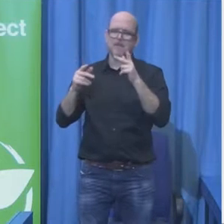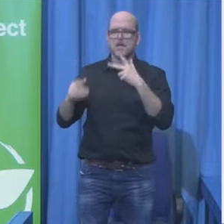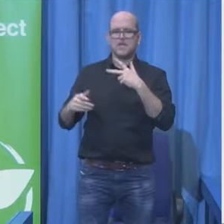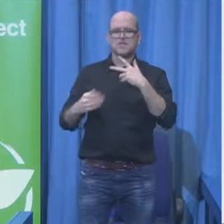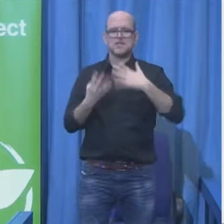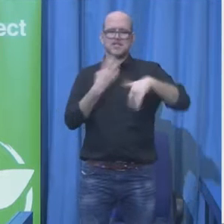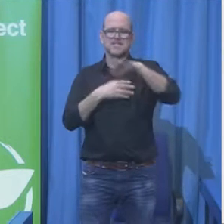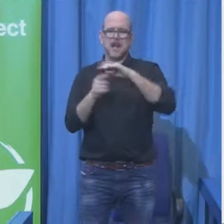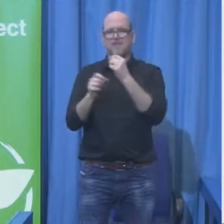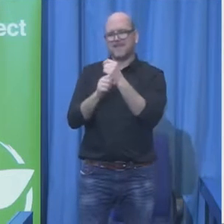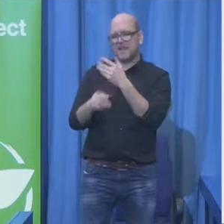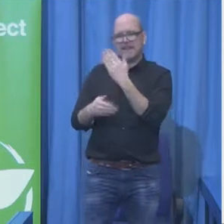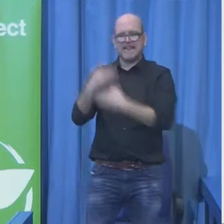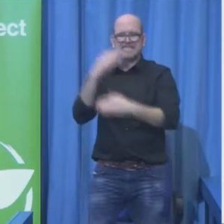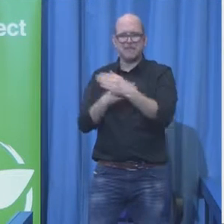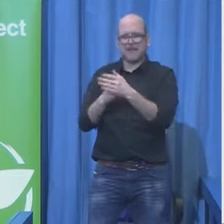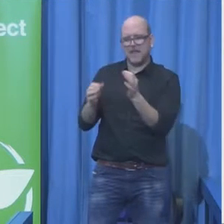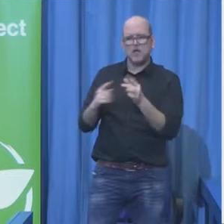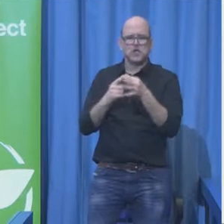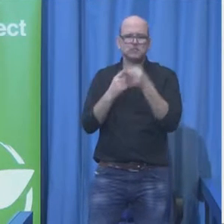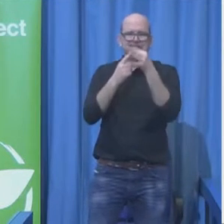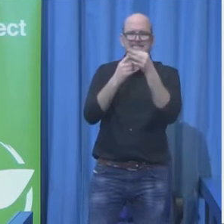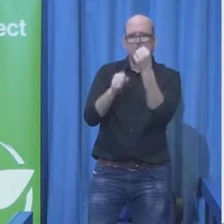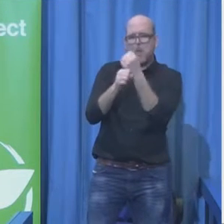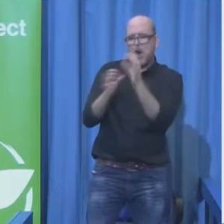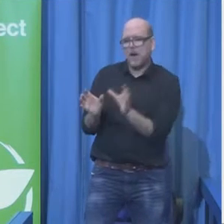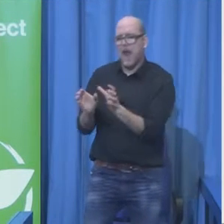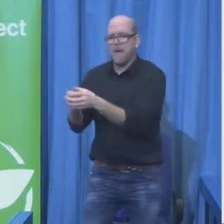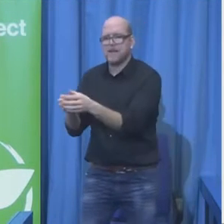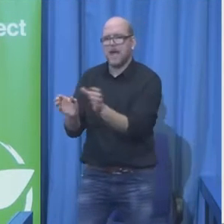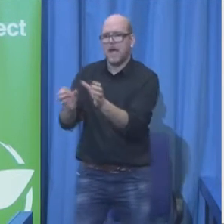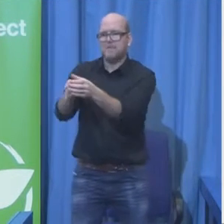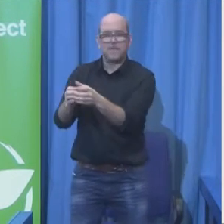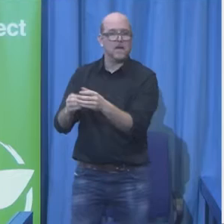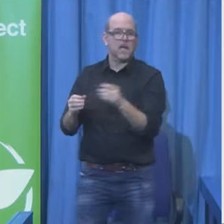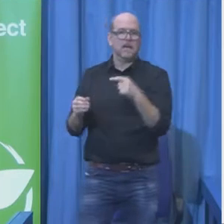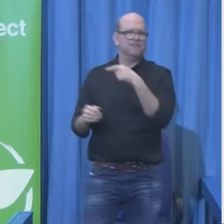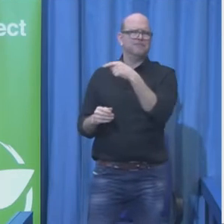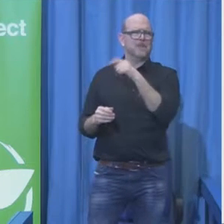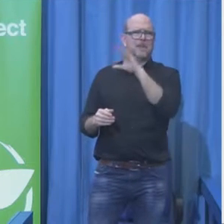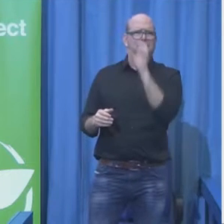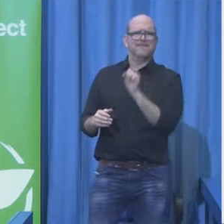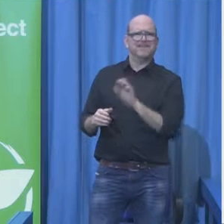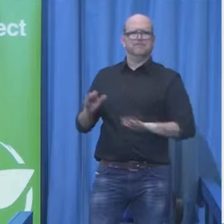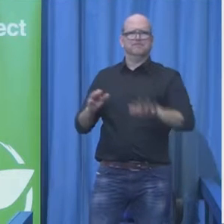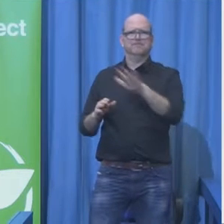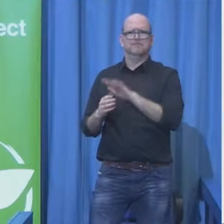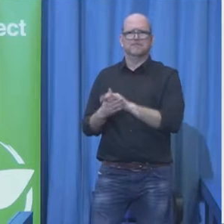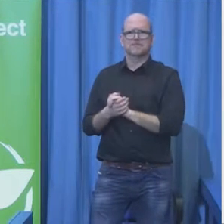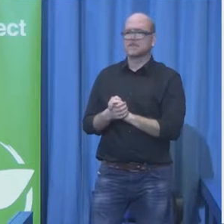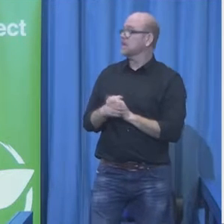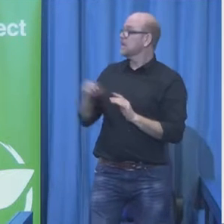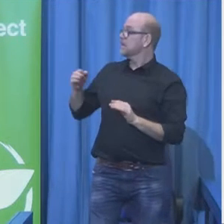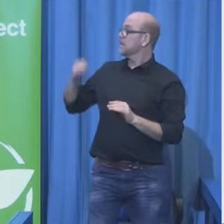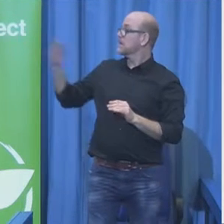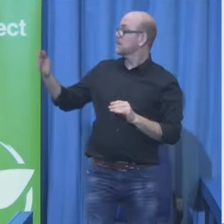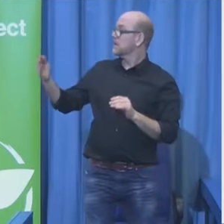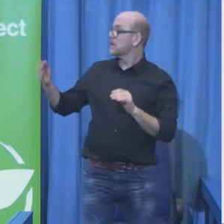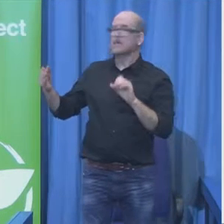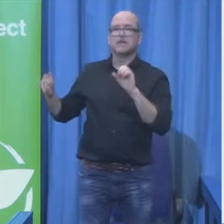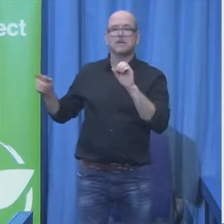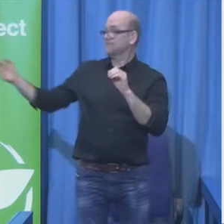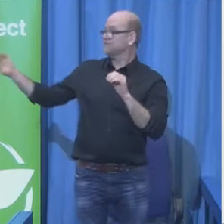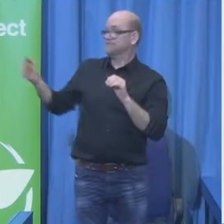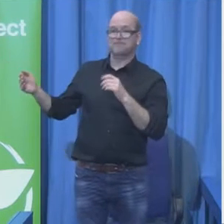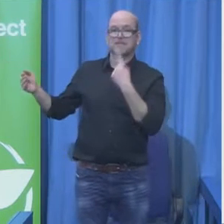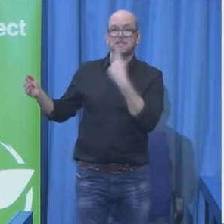why, as Stefan mentioned, I'm currently the chairperson of the African Disability Forum. We are putting a great